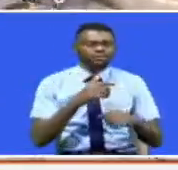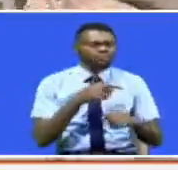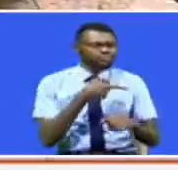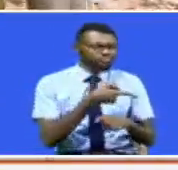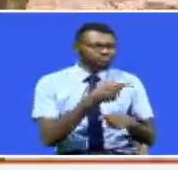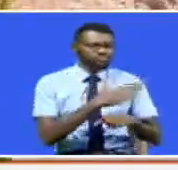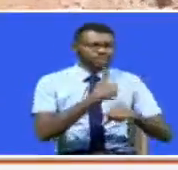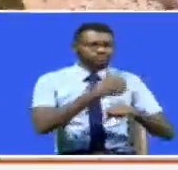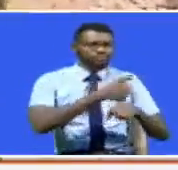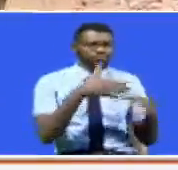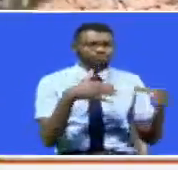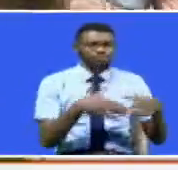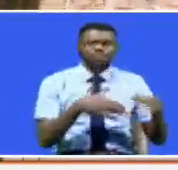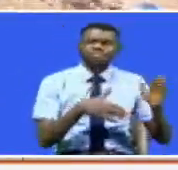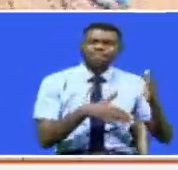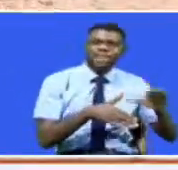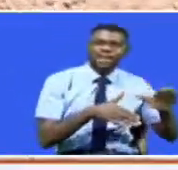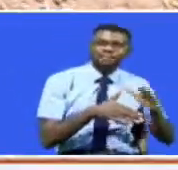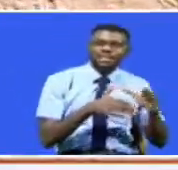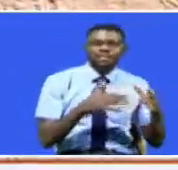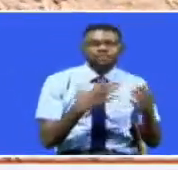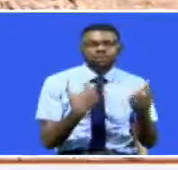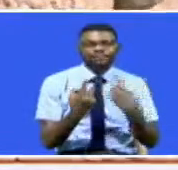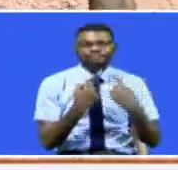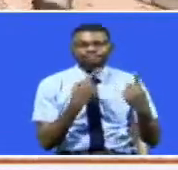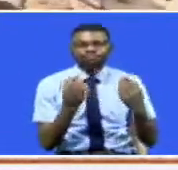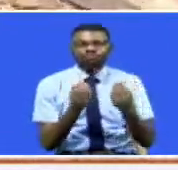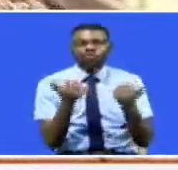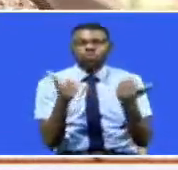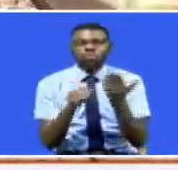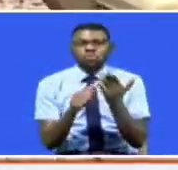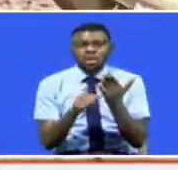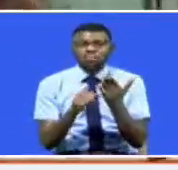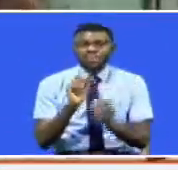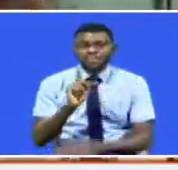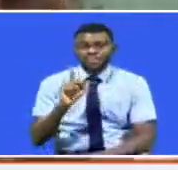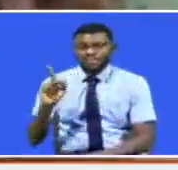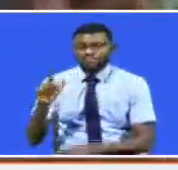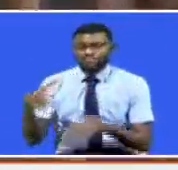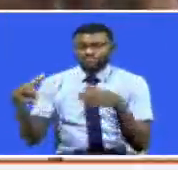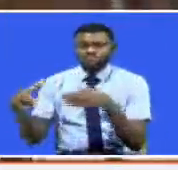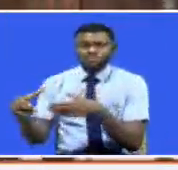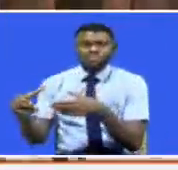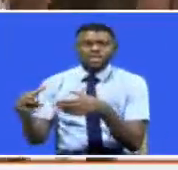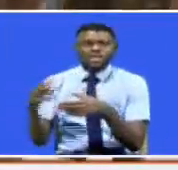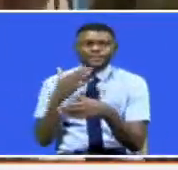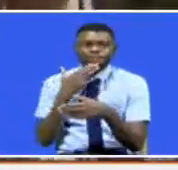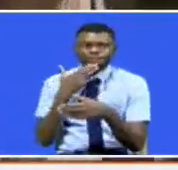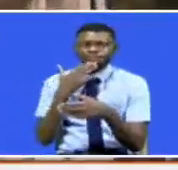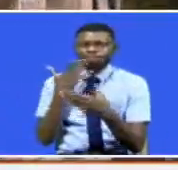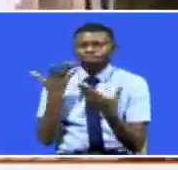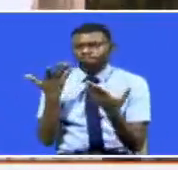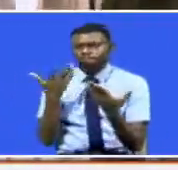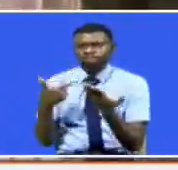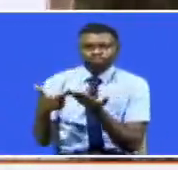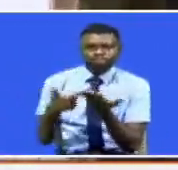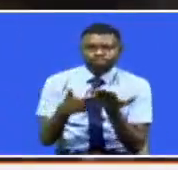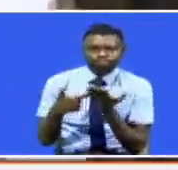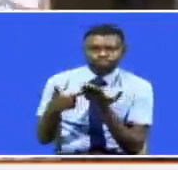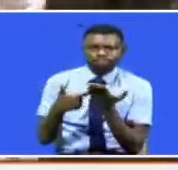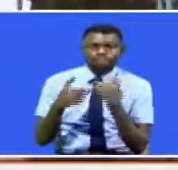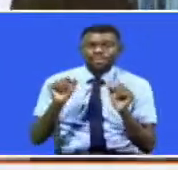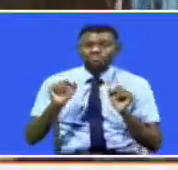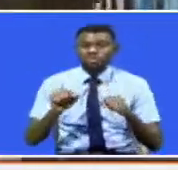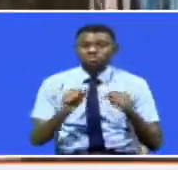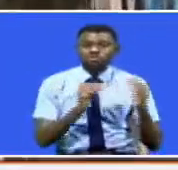opposition legislators and those allied to President William Ruto's Kenya Kwanza Alliance may give Kenyans a glimmer of hope as it created an